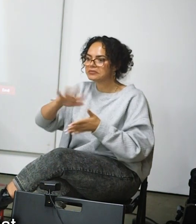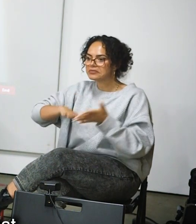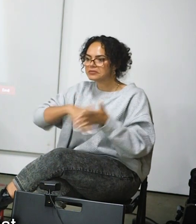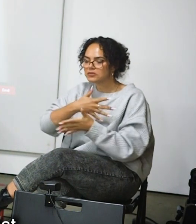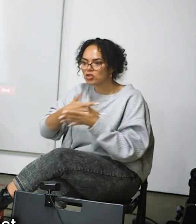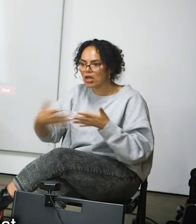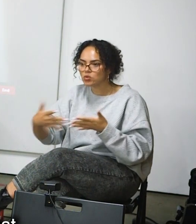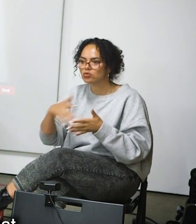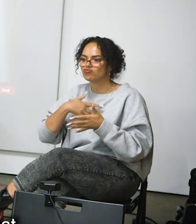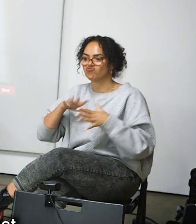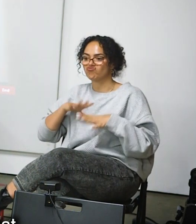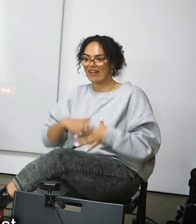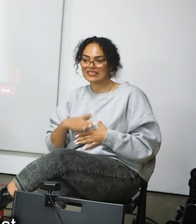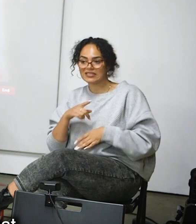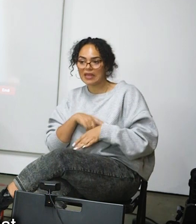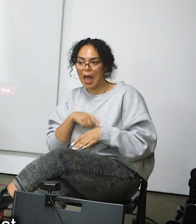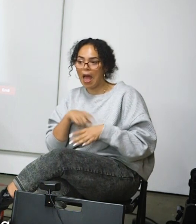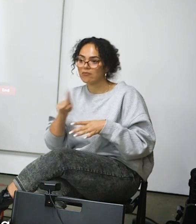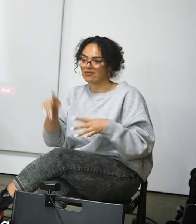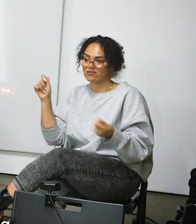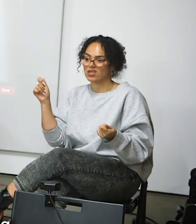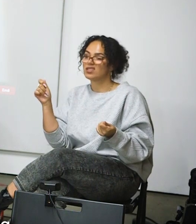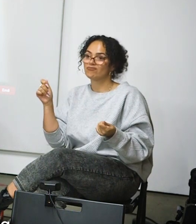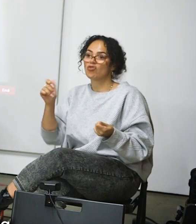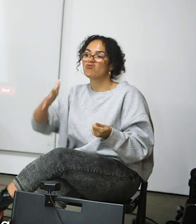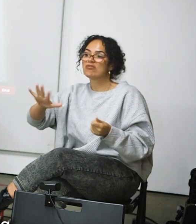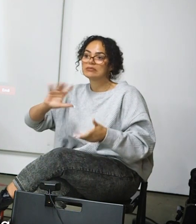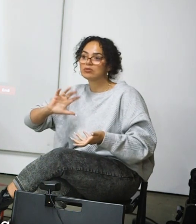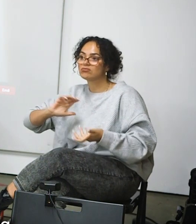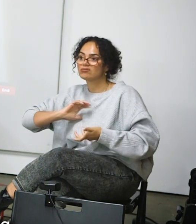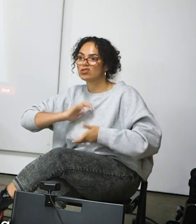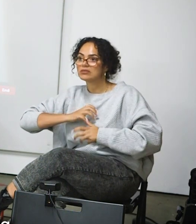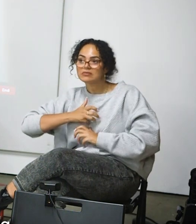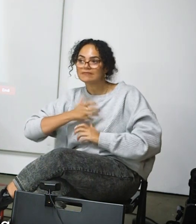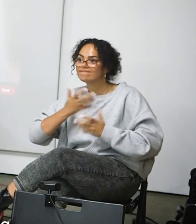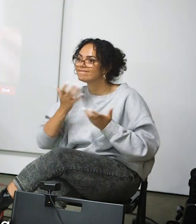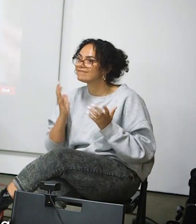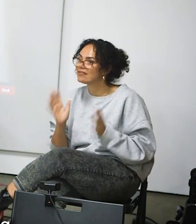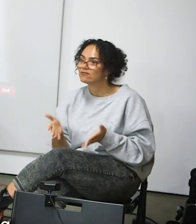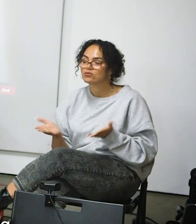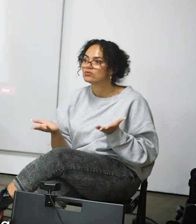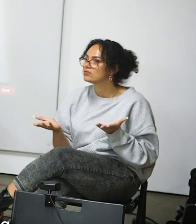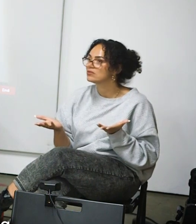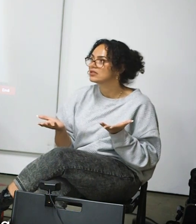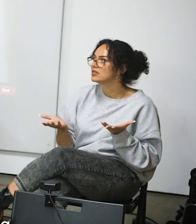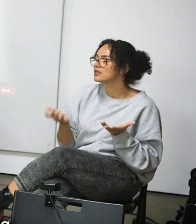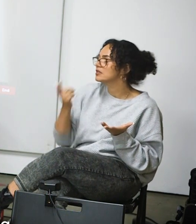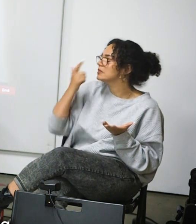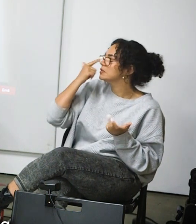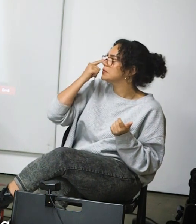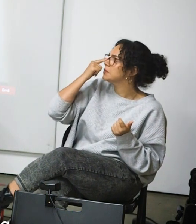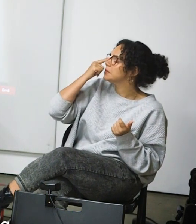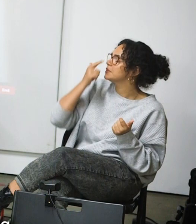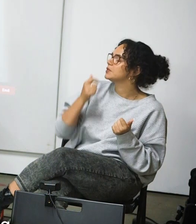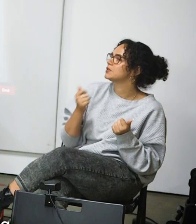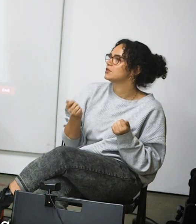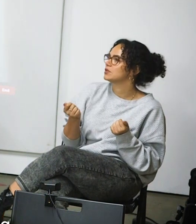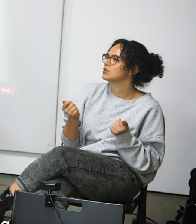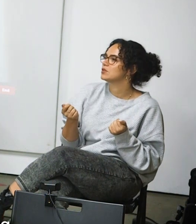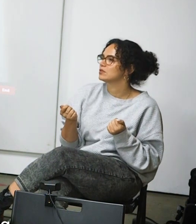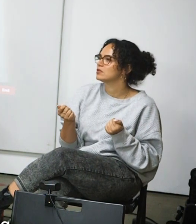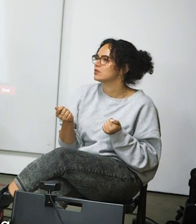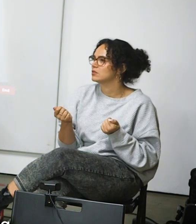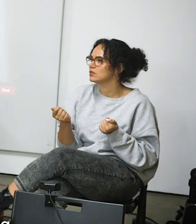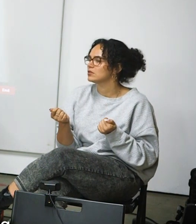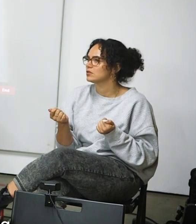have to accept that actually you're going to have to change your funding priorities. And also, you know, just allowing